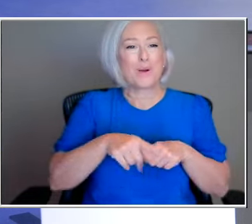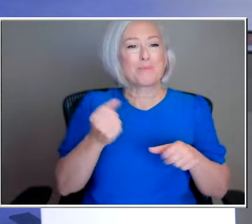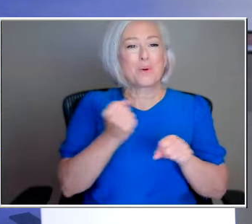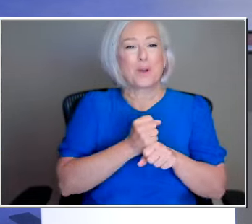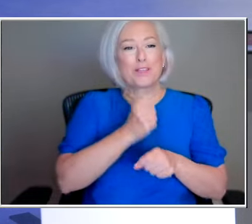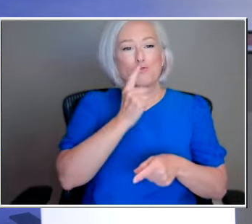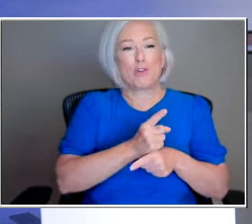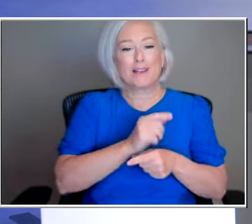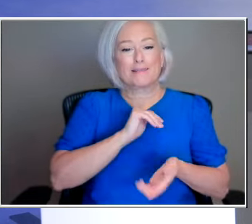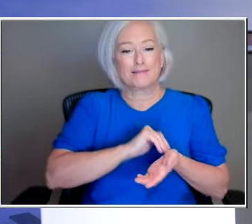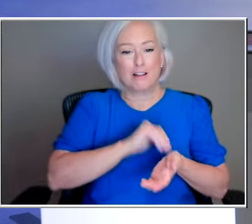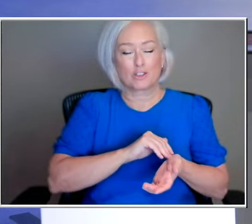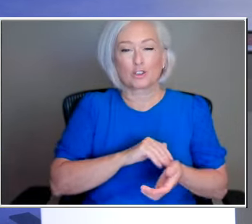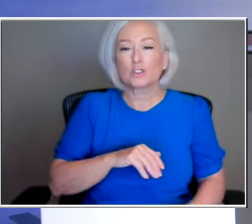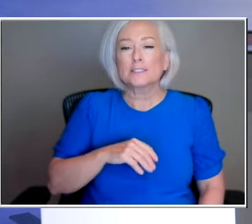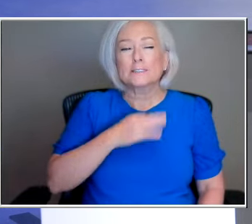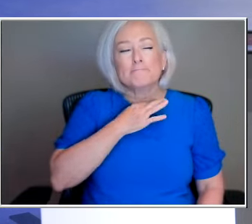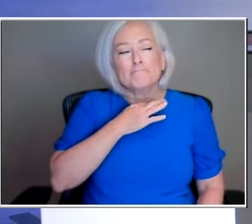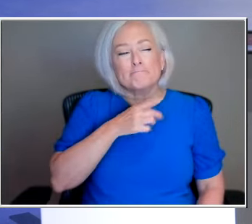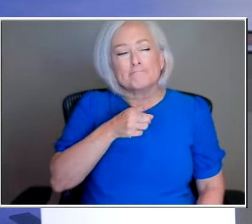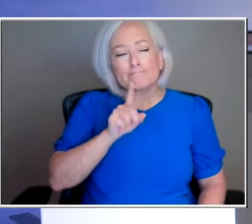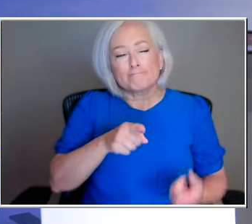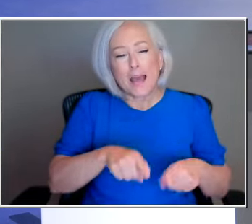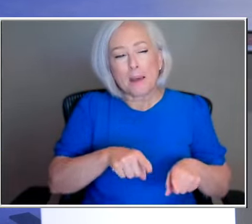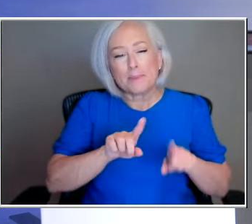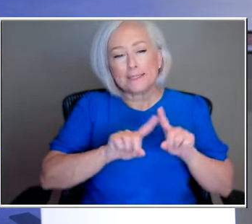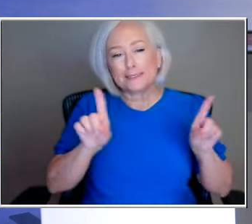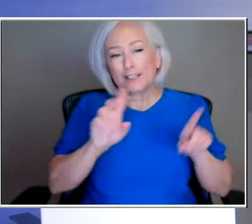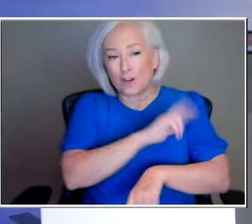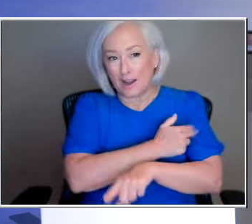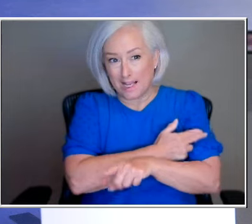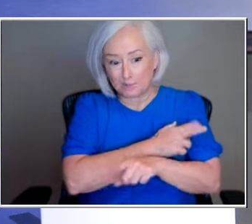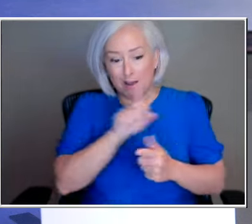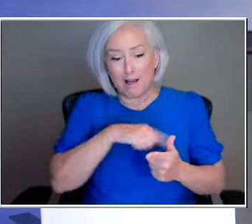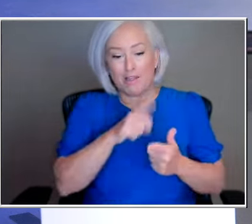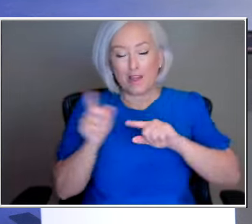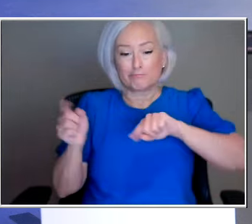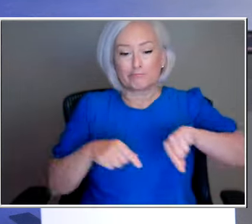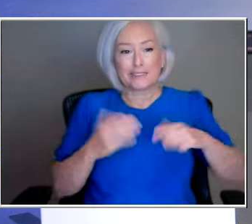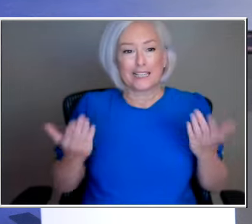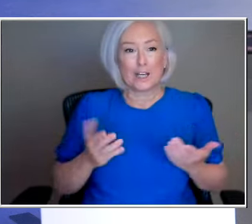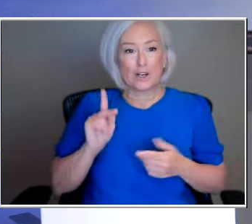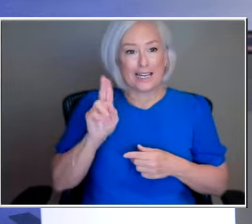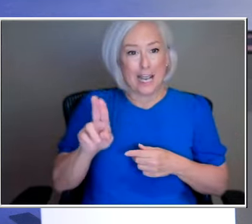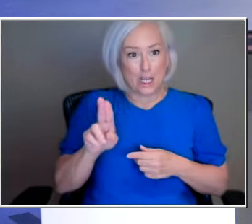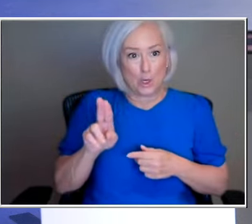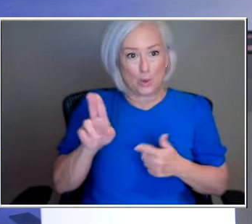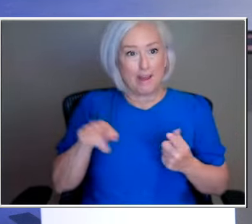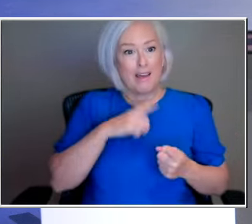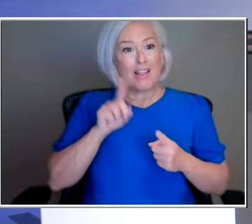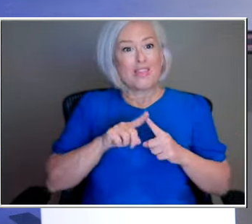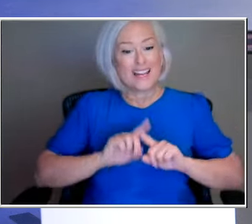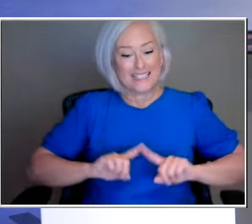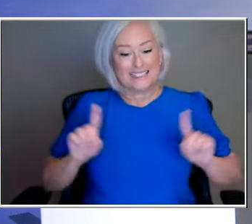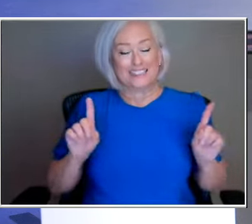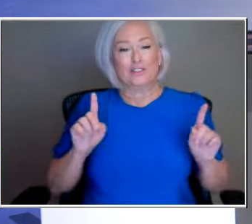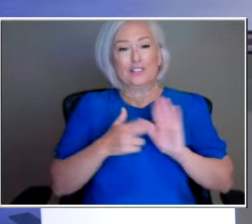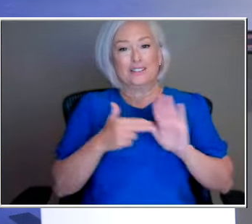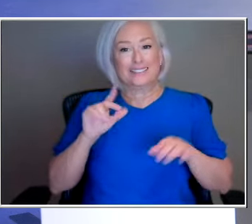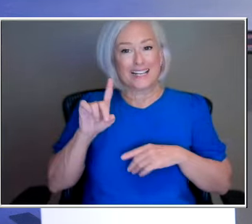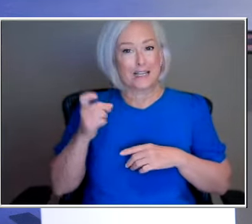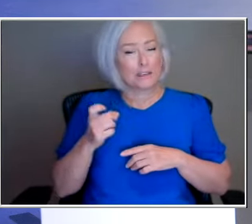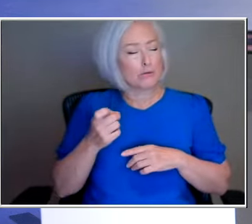different hospital, but you decided to seek that second opinion here at the health system. And I understand you got a different diagnosis, though, when you came here. Walk us through that